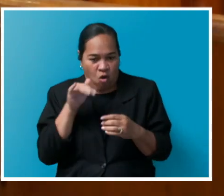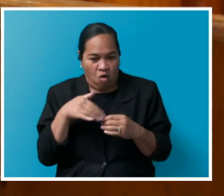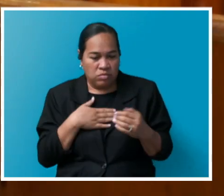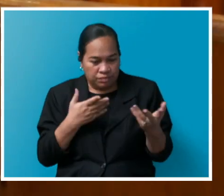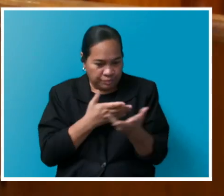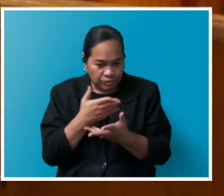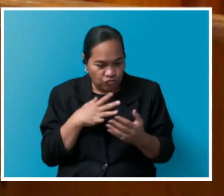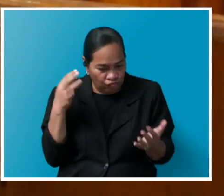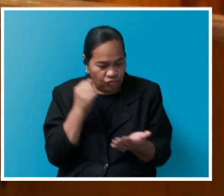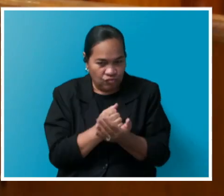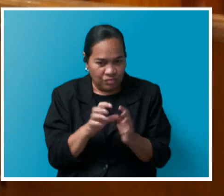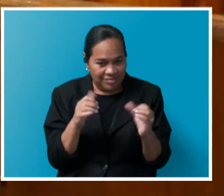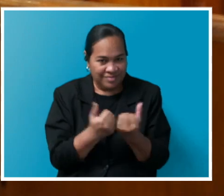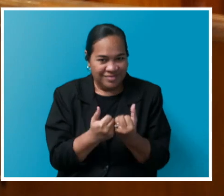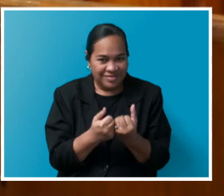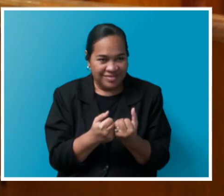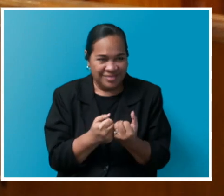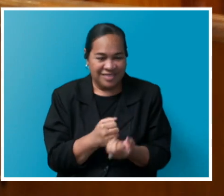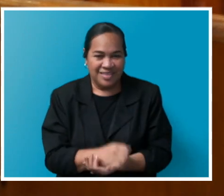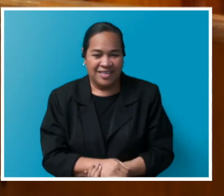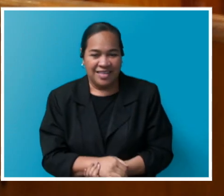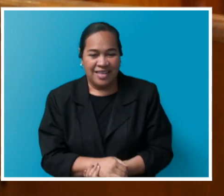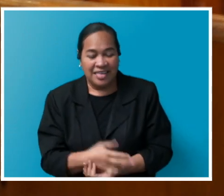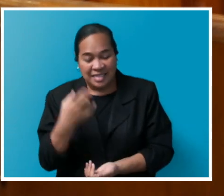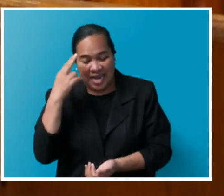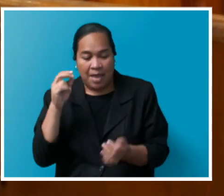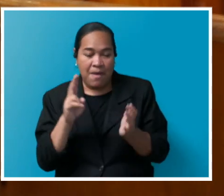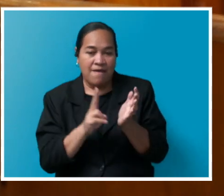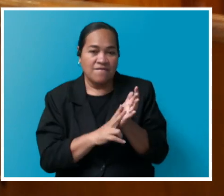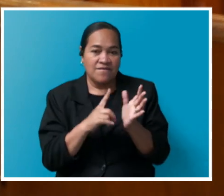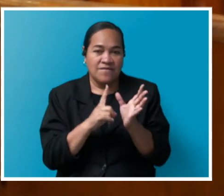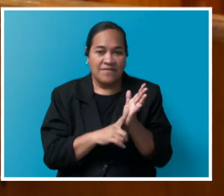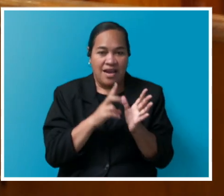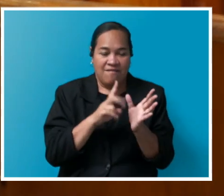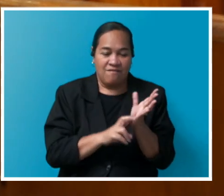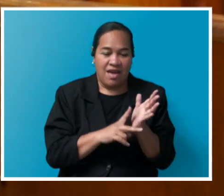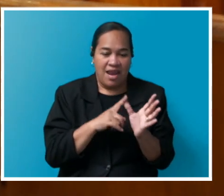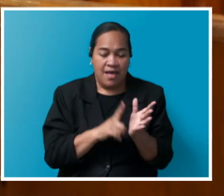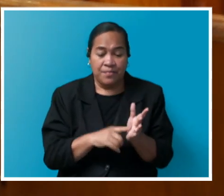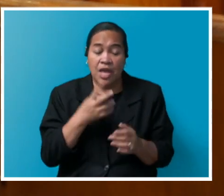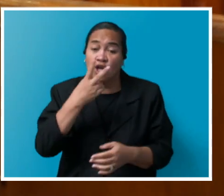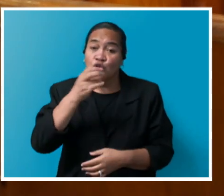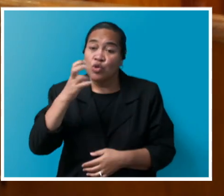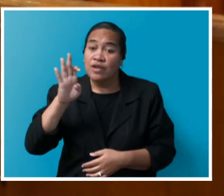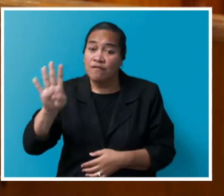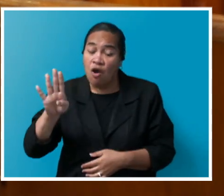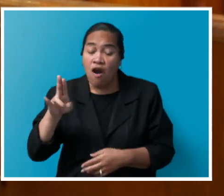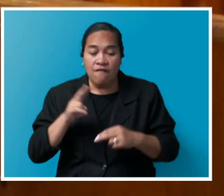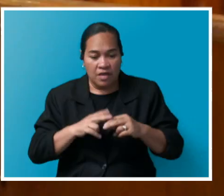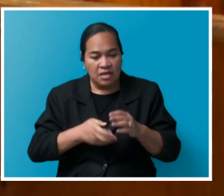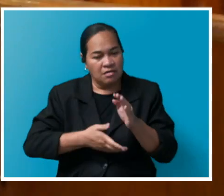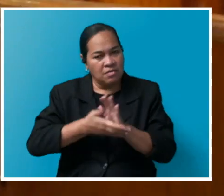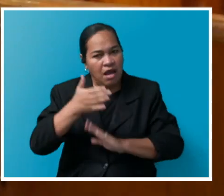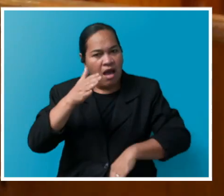agreement, and it was called initially the Valhalla Agreement. In 2024, Fiji achieved one of the highest